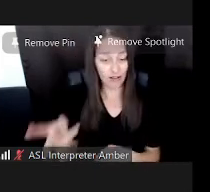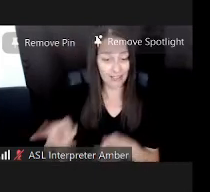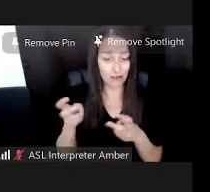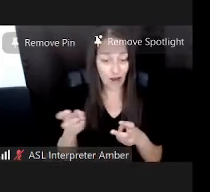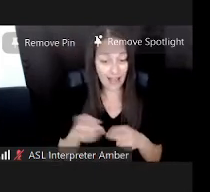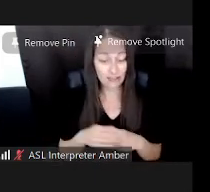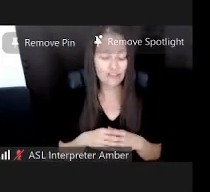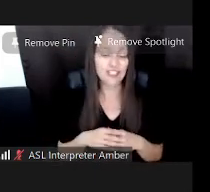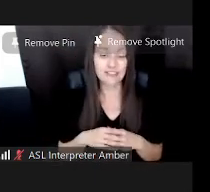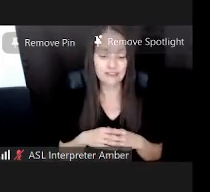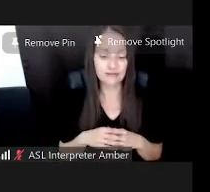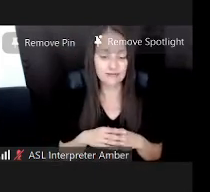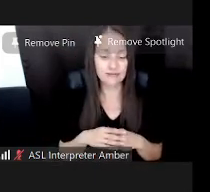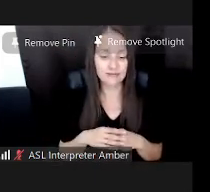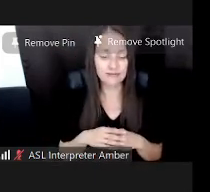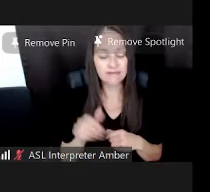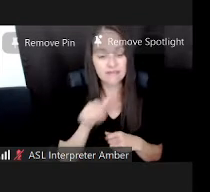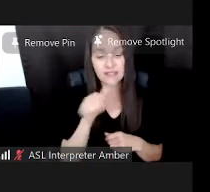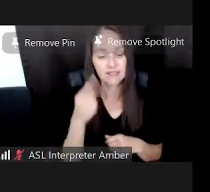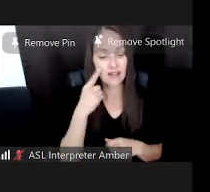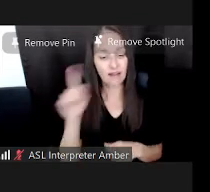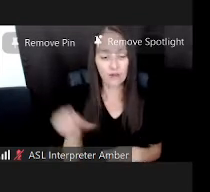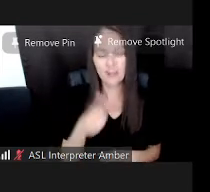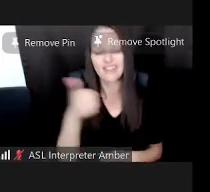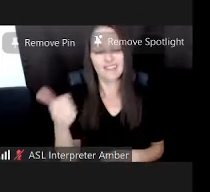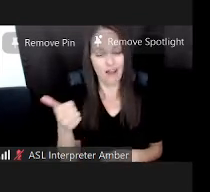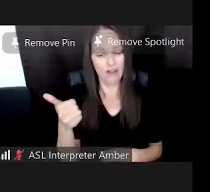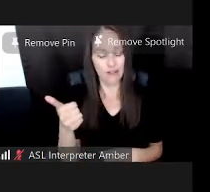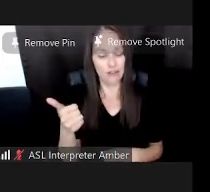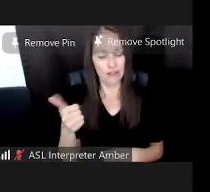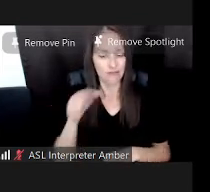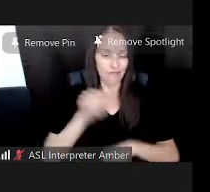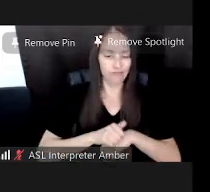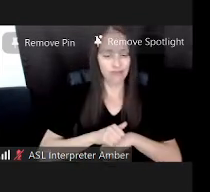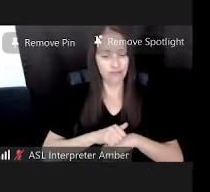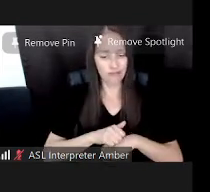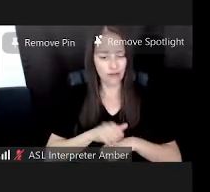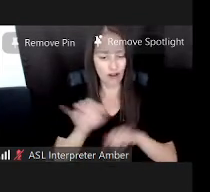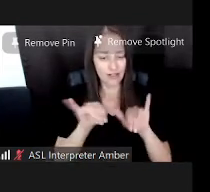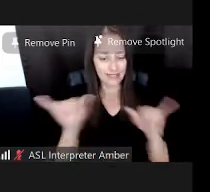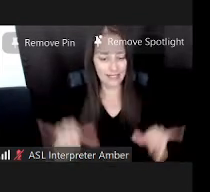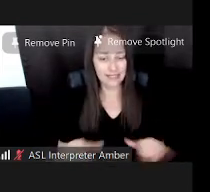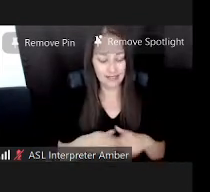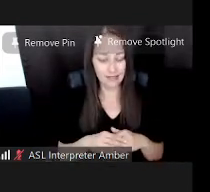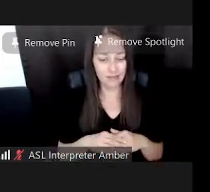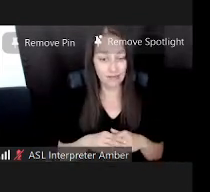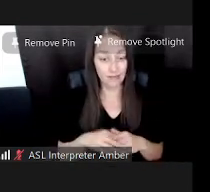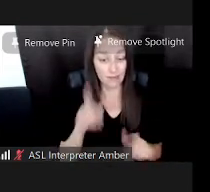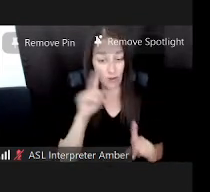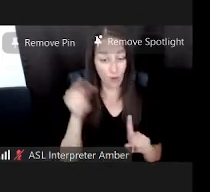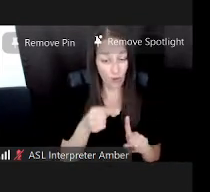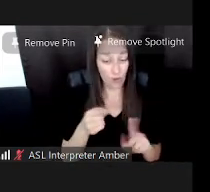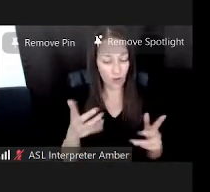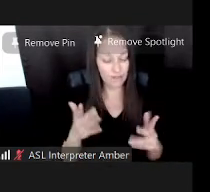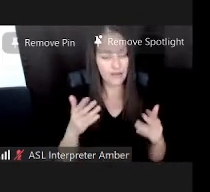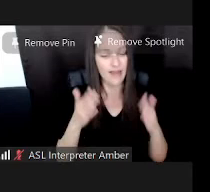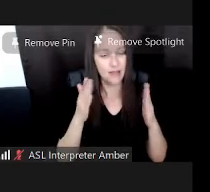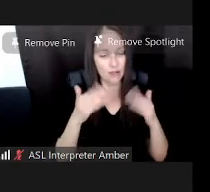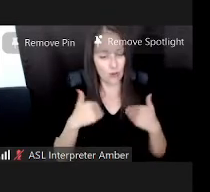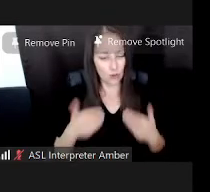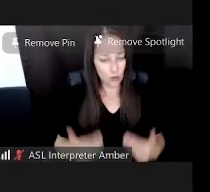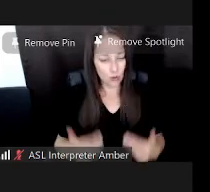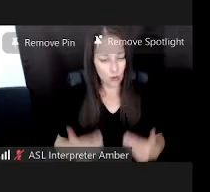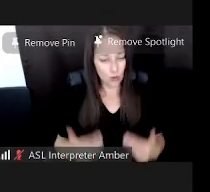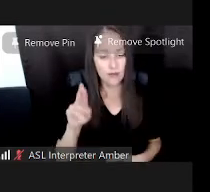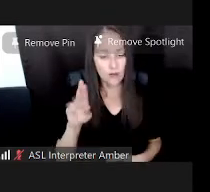the exchange of these other kinds of calcified systems. It is to get to that human core and work in